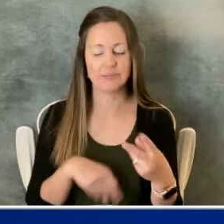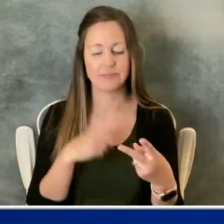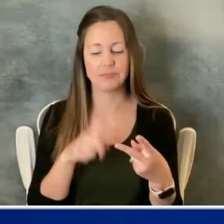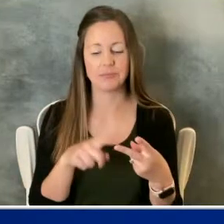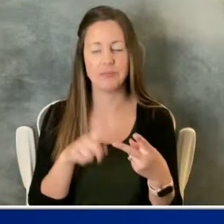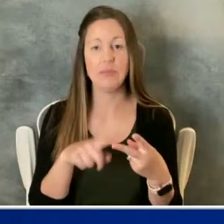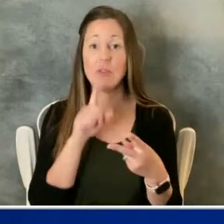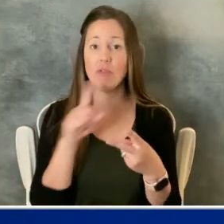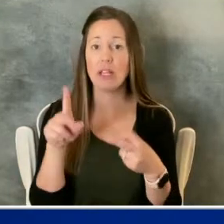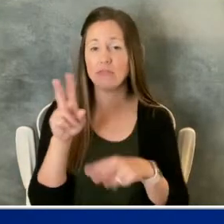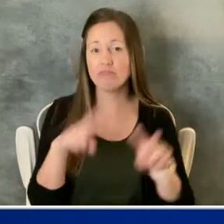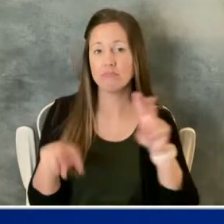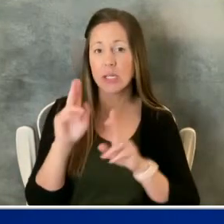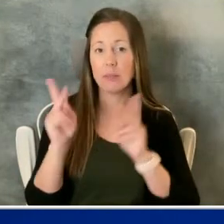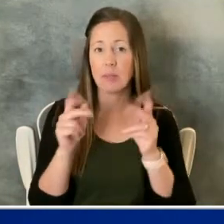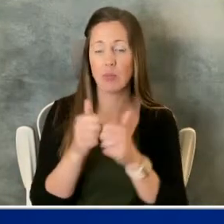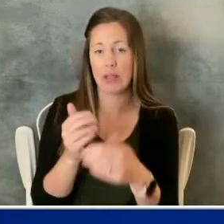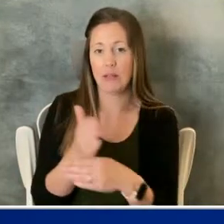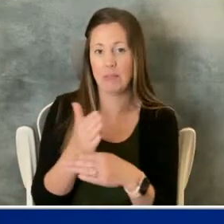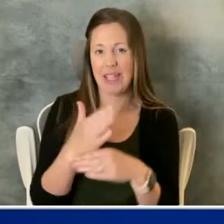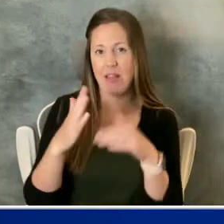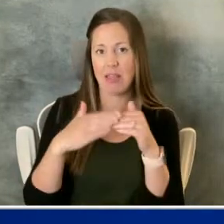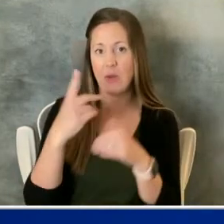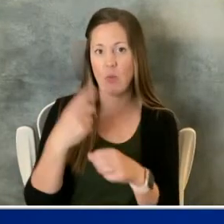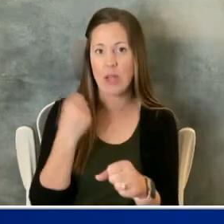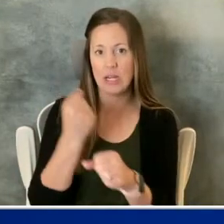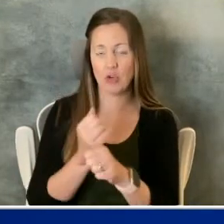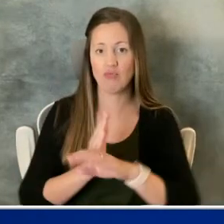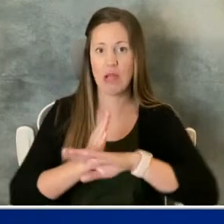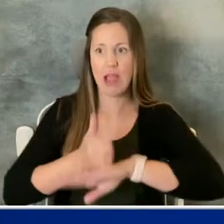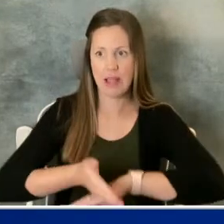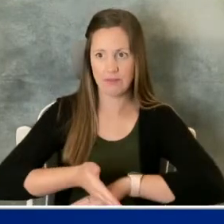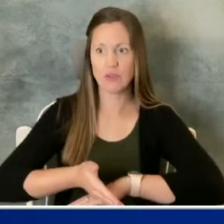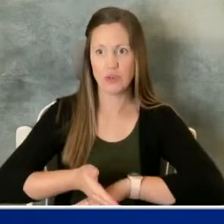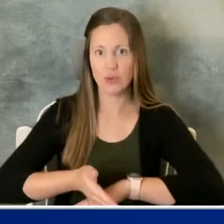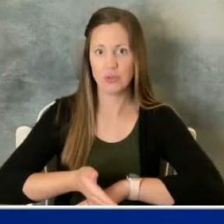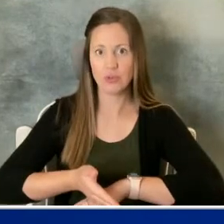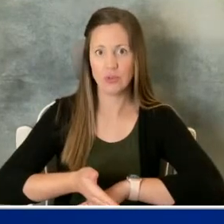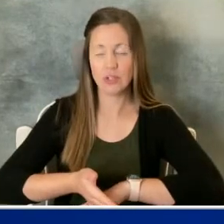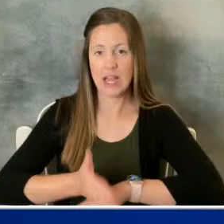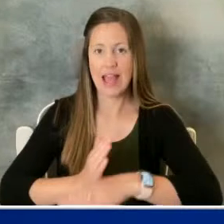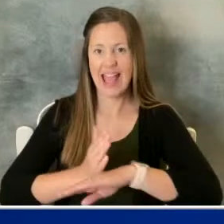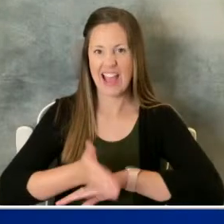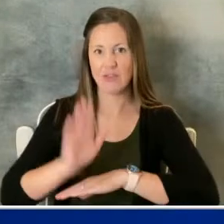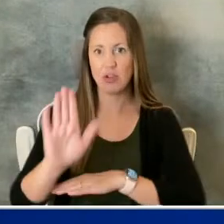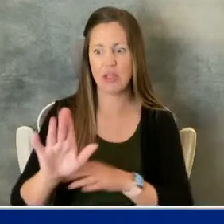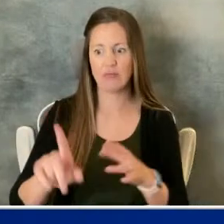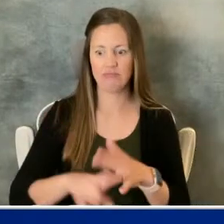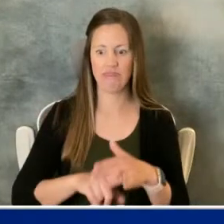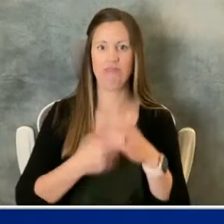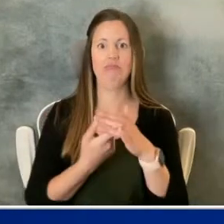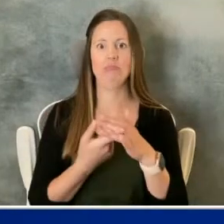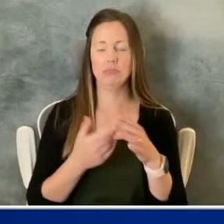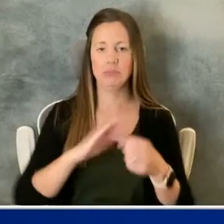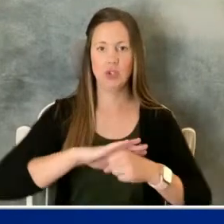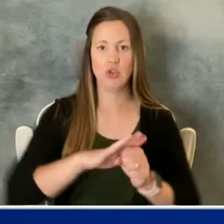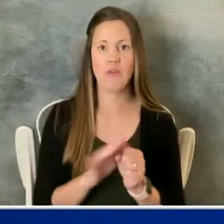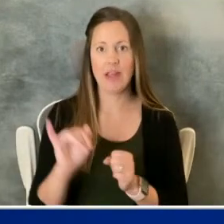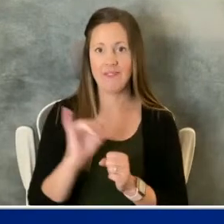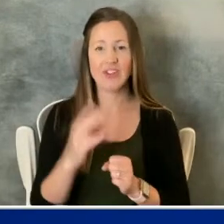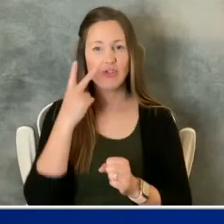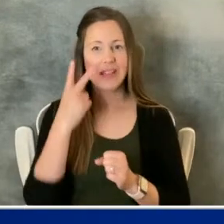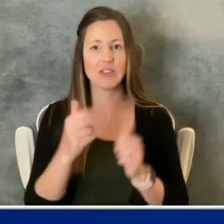a median of at least a year out from their initial COVID infection, and they saw structural changes in